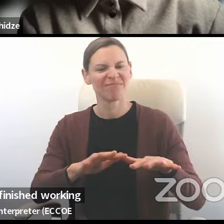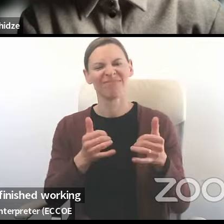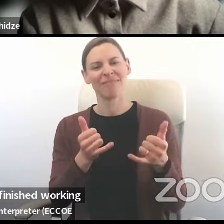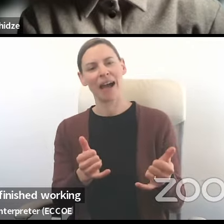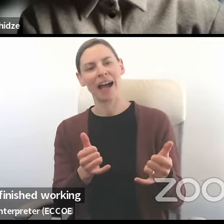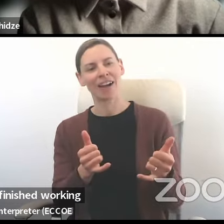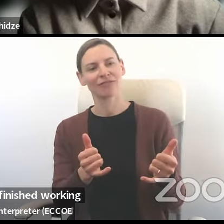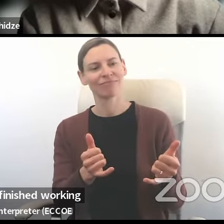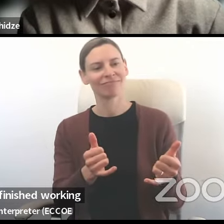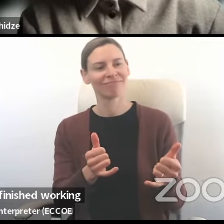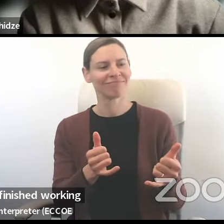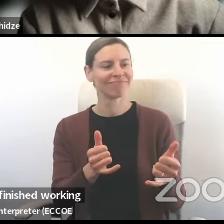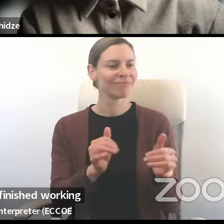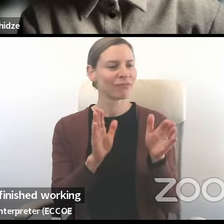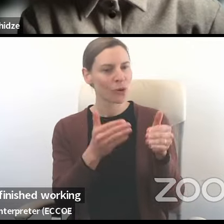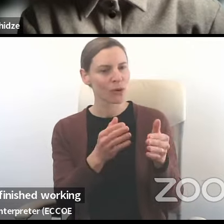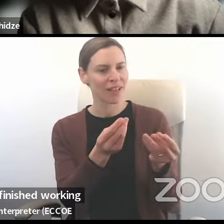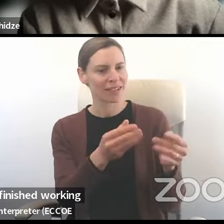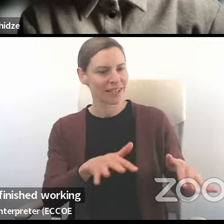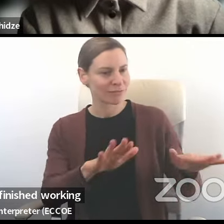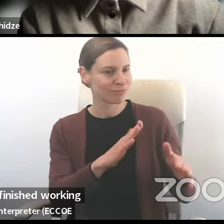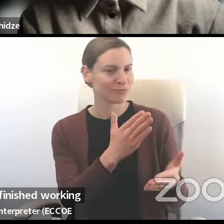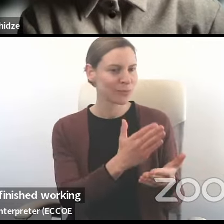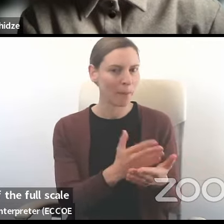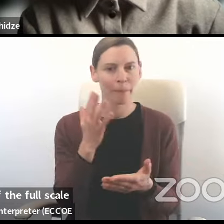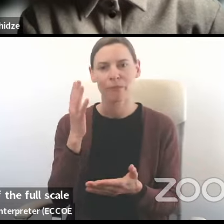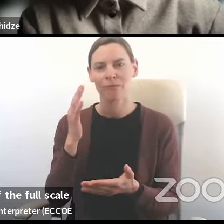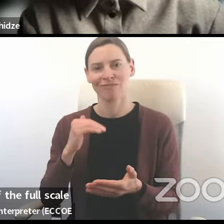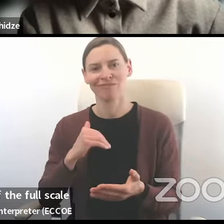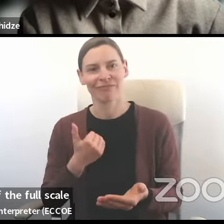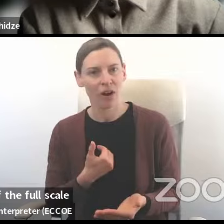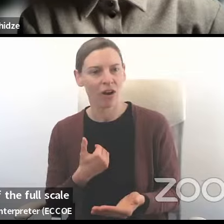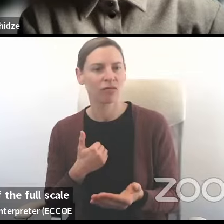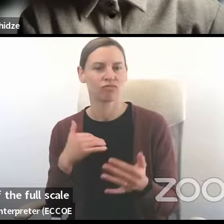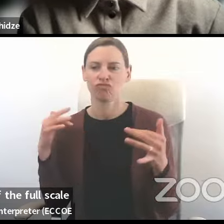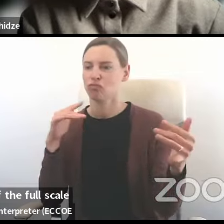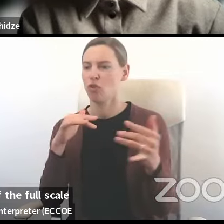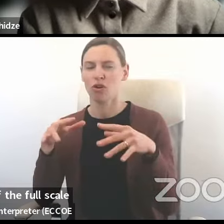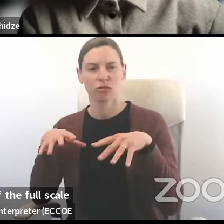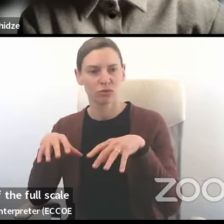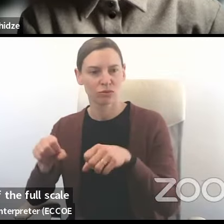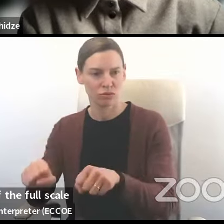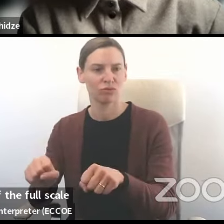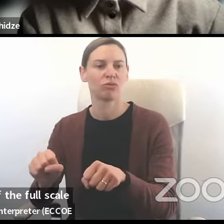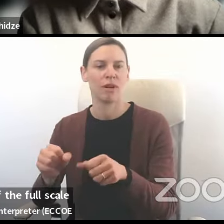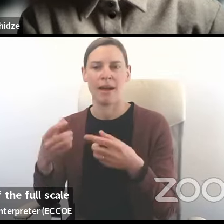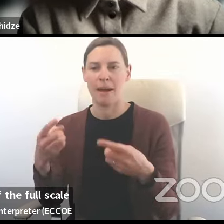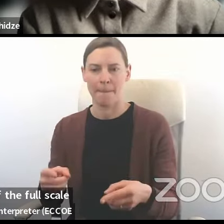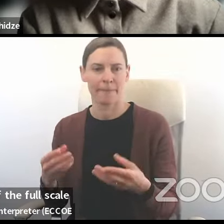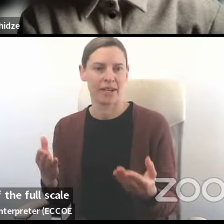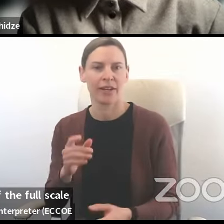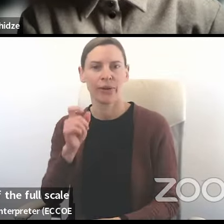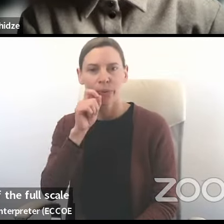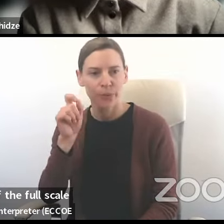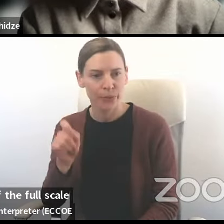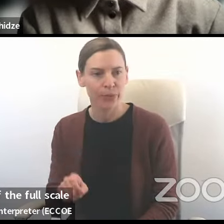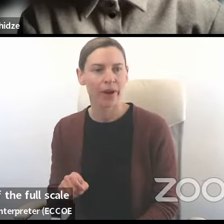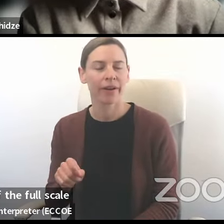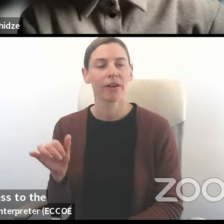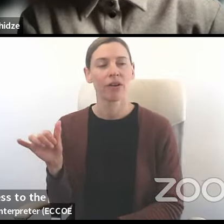because of the full-scale invasion and because I lost access to